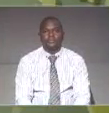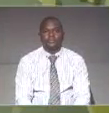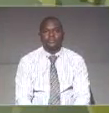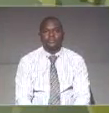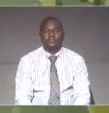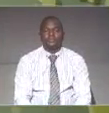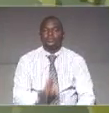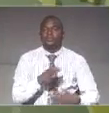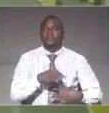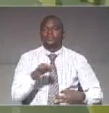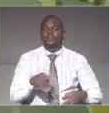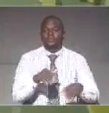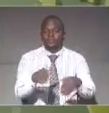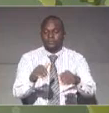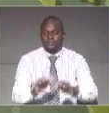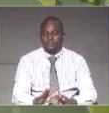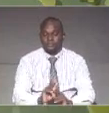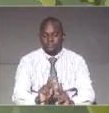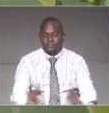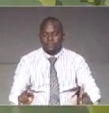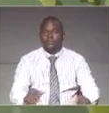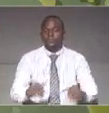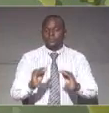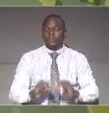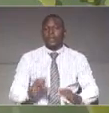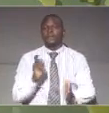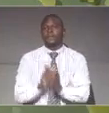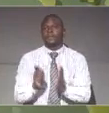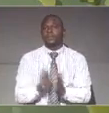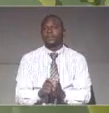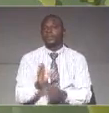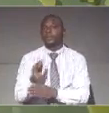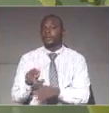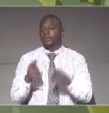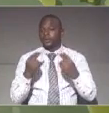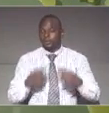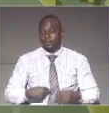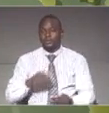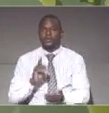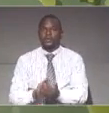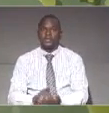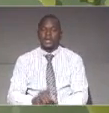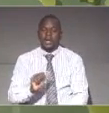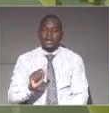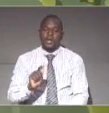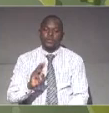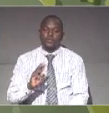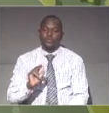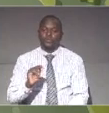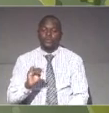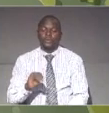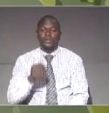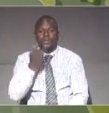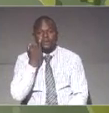May their souls rest in peace. The Permanent Secretary, Ministry of Health, Dr. Diana Twine, has expressed concern